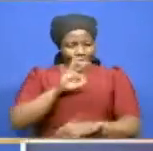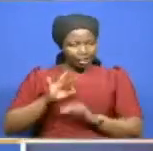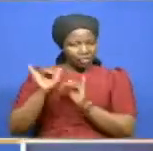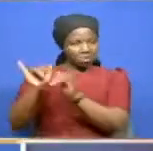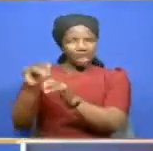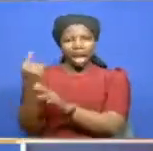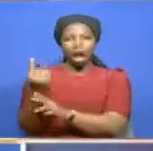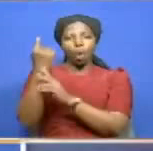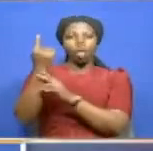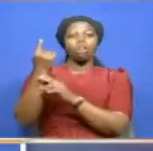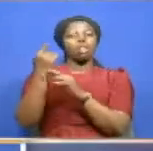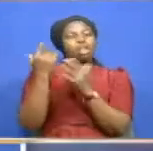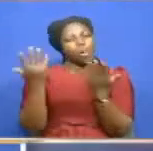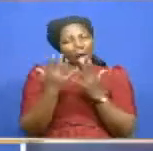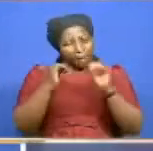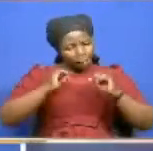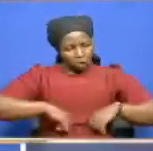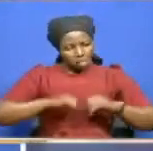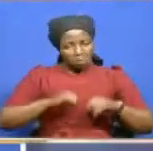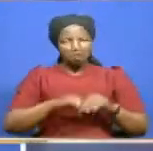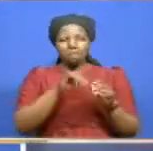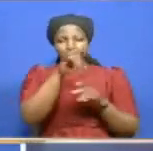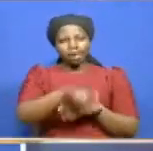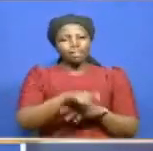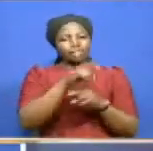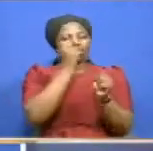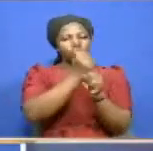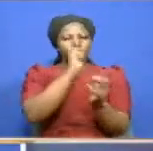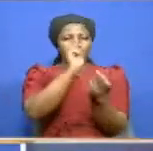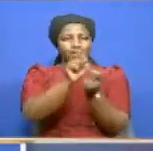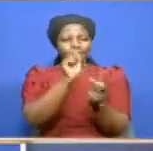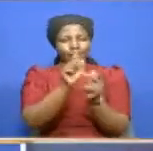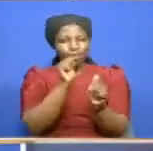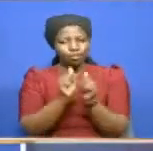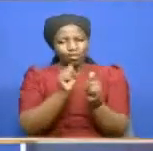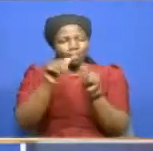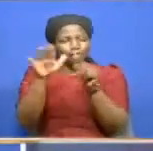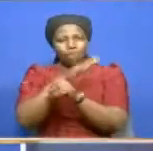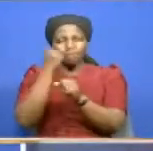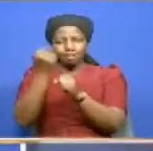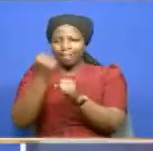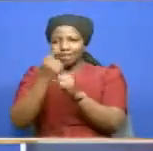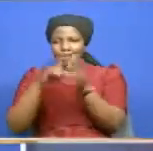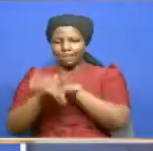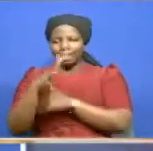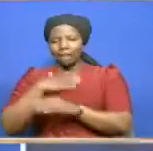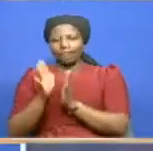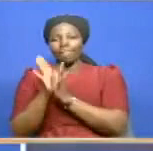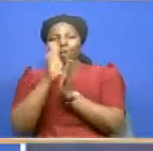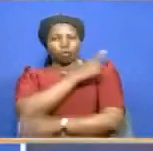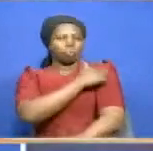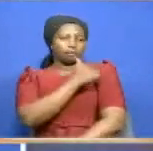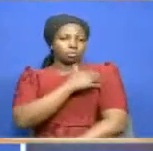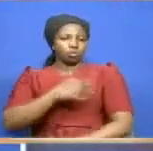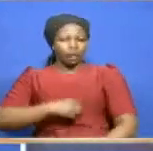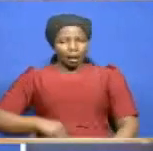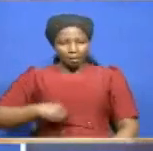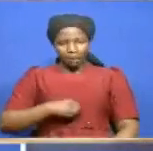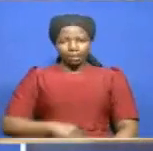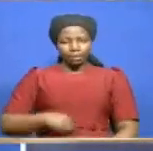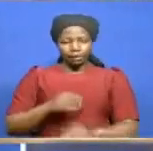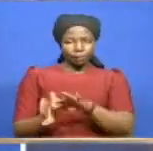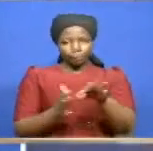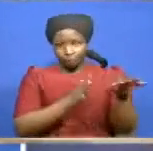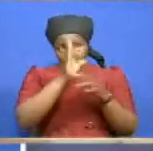And where possible, they must also carry out tests, which are freely done at our general hospital in Malindi. And police in